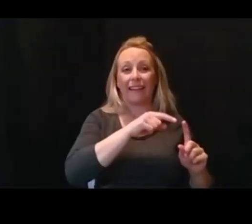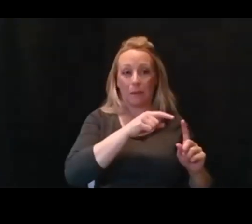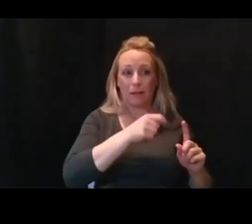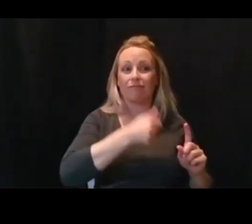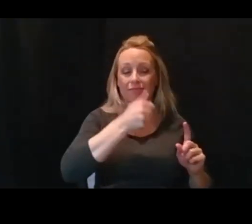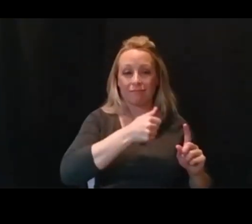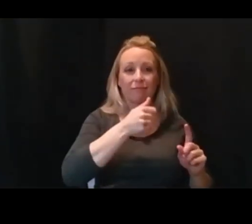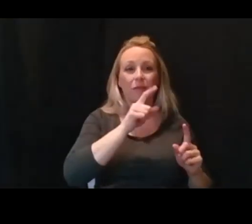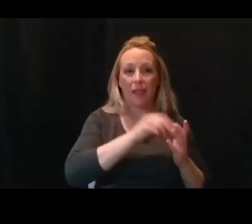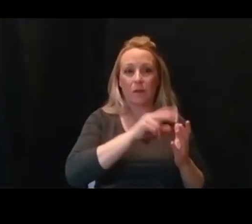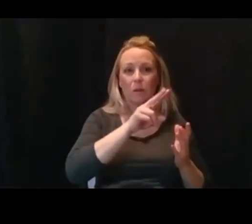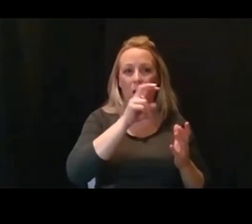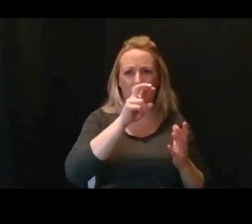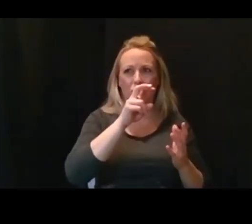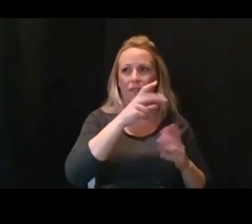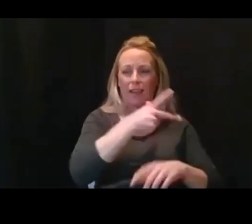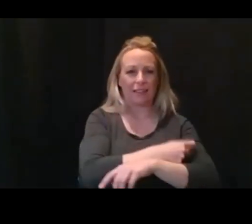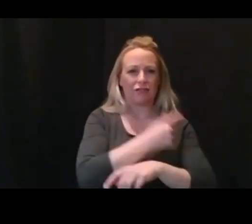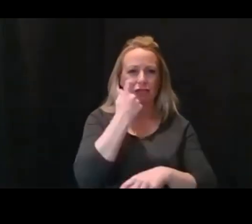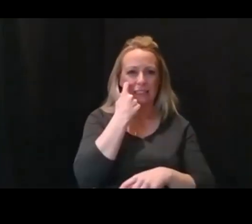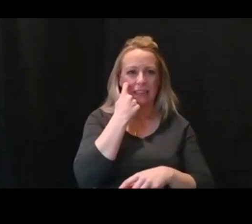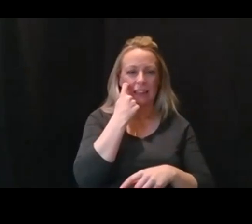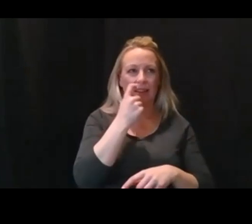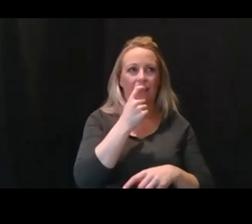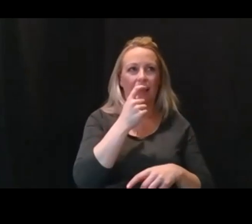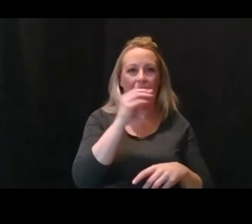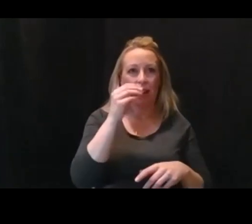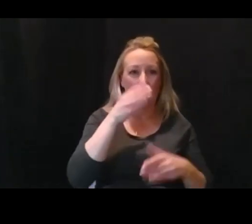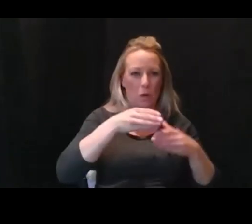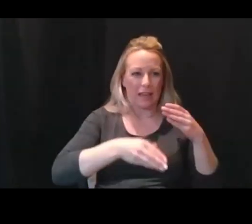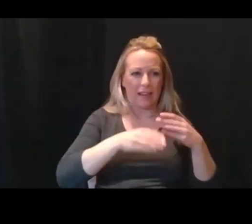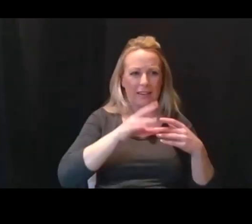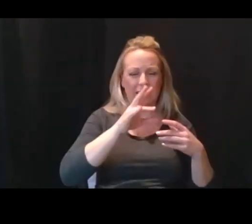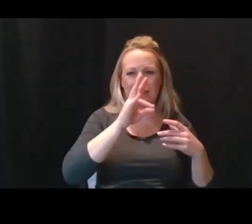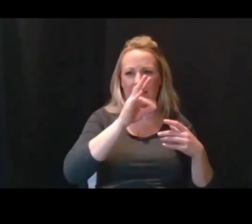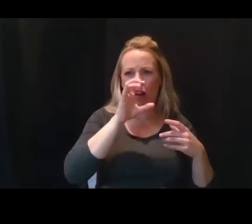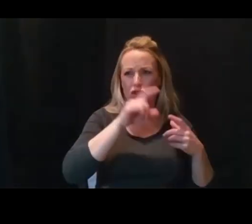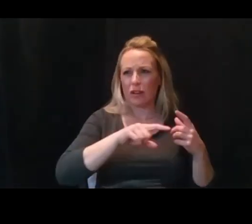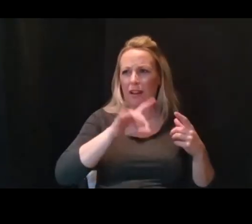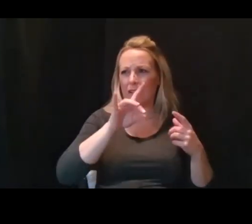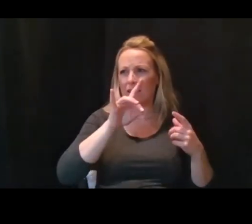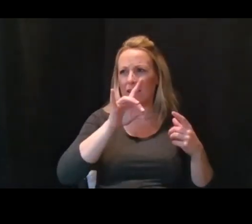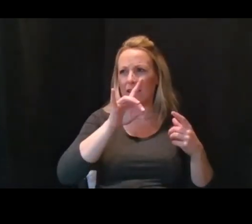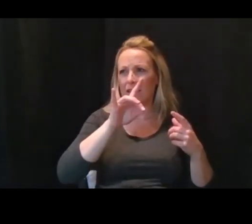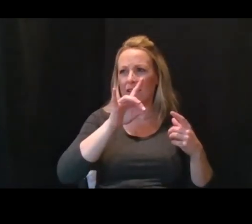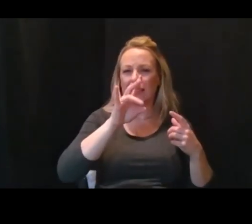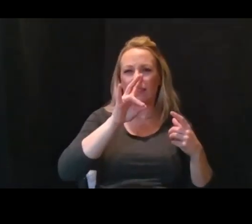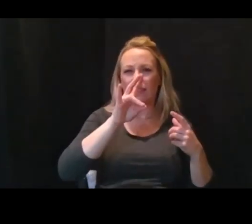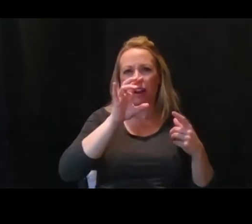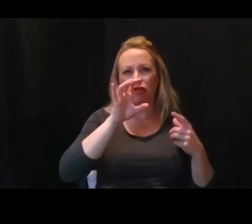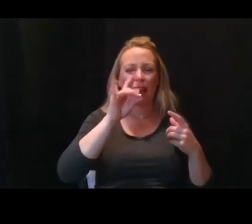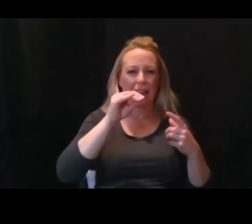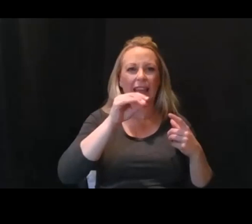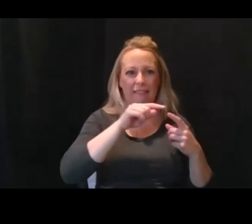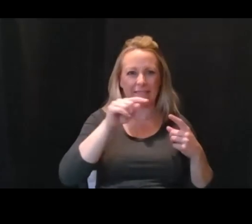vaccines. This last weekend, we did 780 between Friday, Saturday, and Sunday. So we've been able to get a significant number of doses out